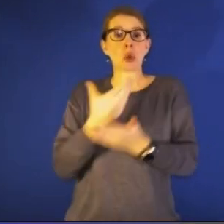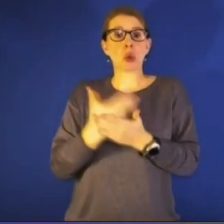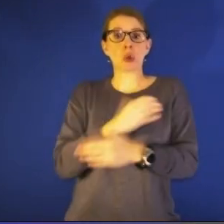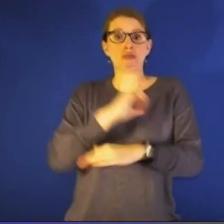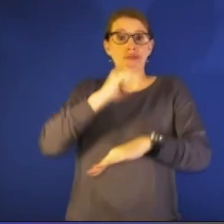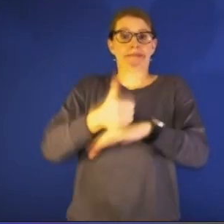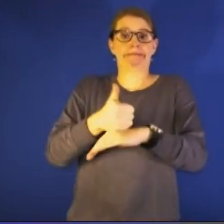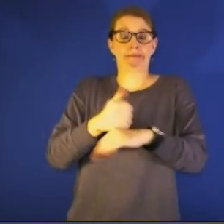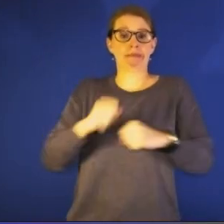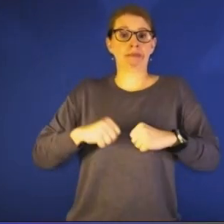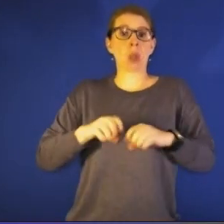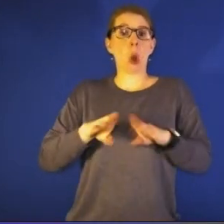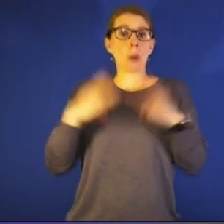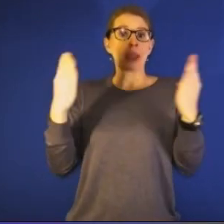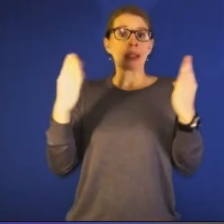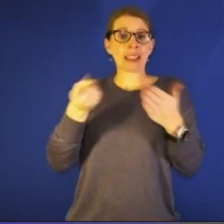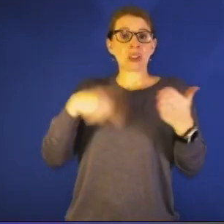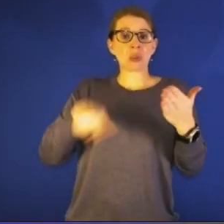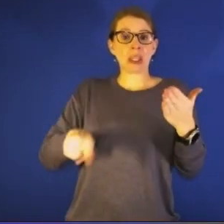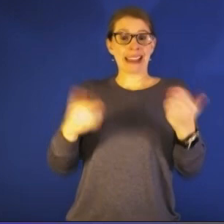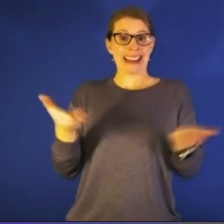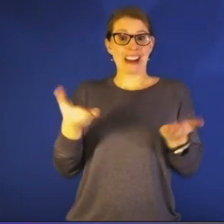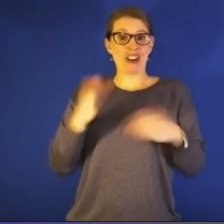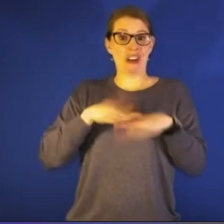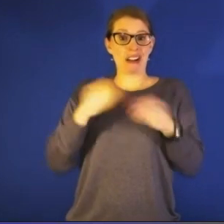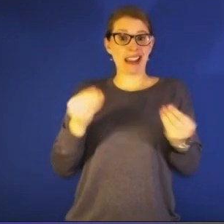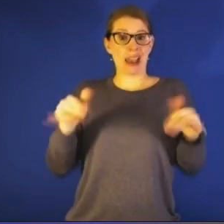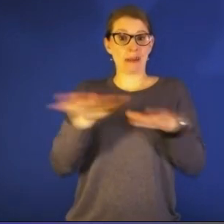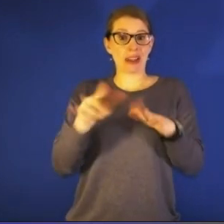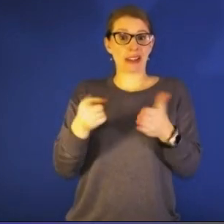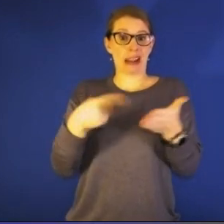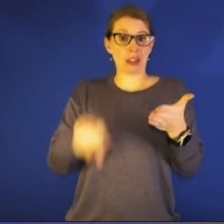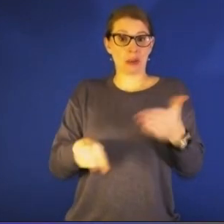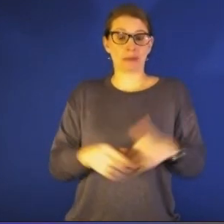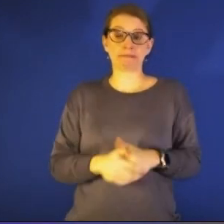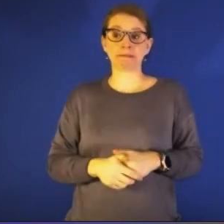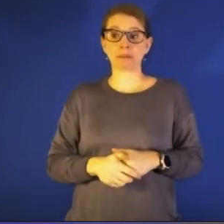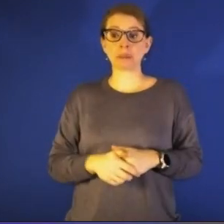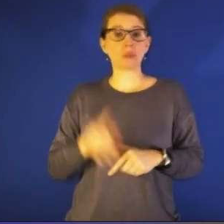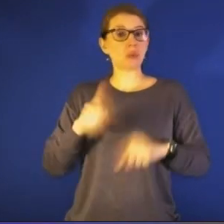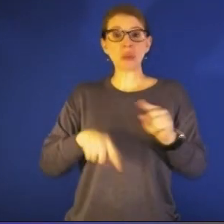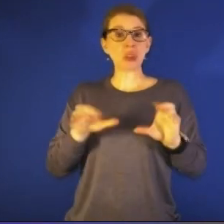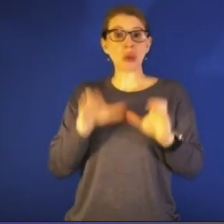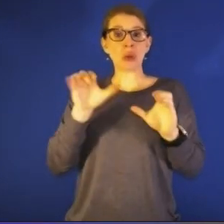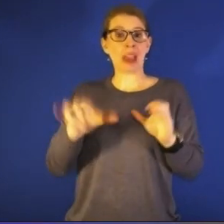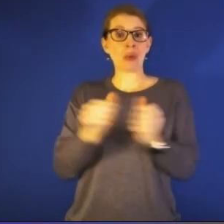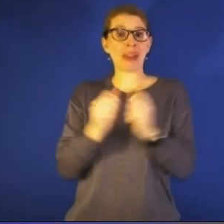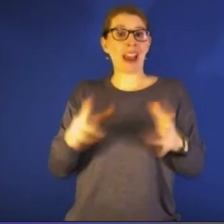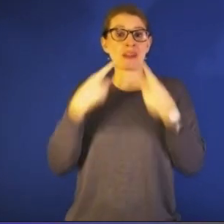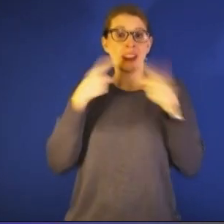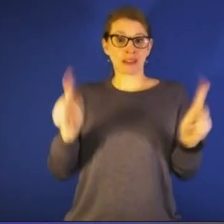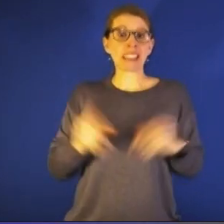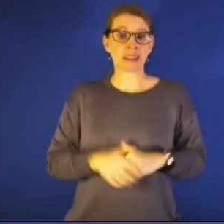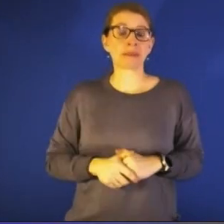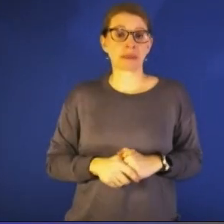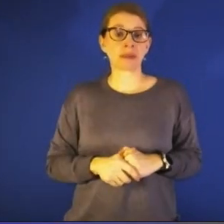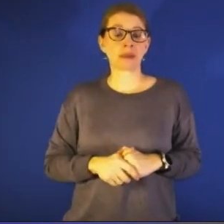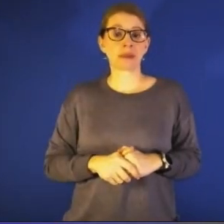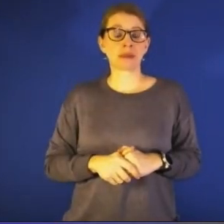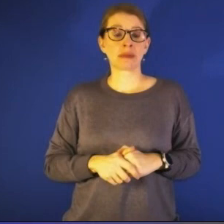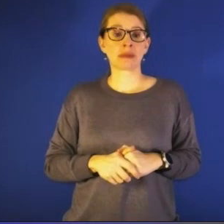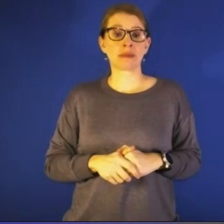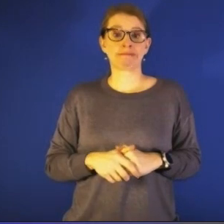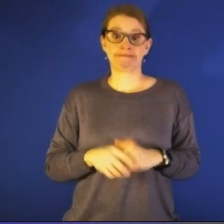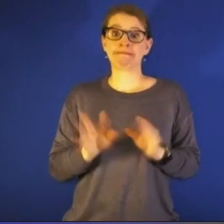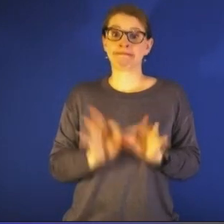and I think we couldn't do that without that declaration. So that's approximately a very big deal. I'm